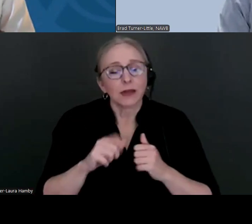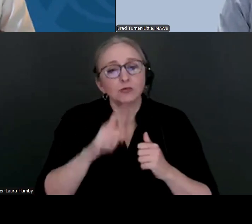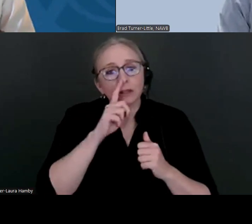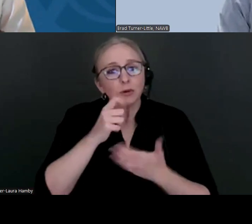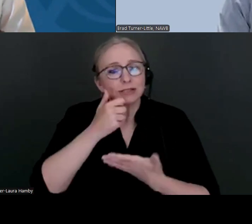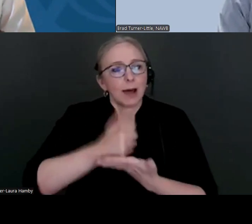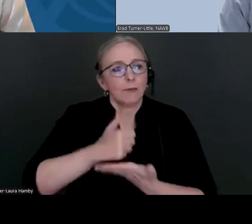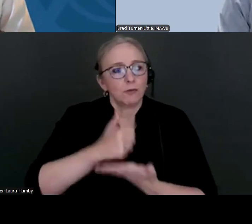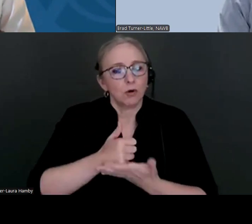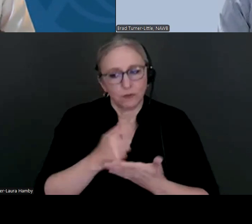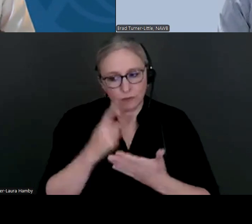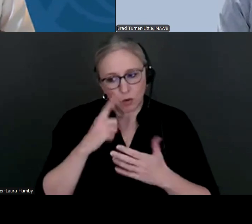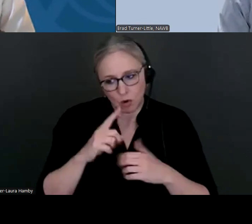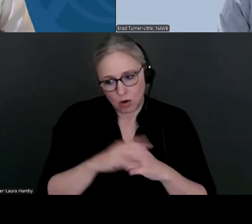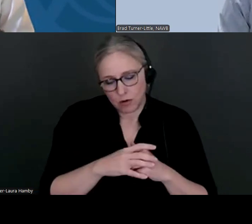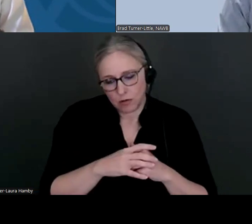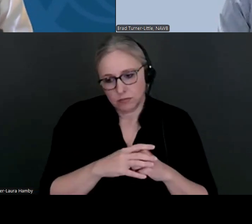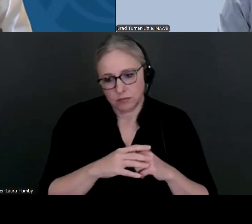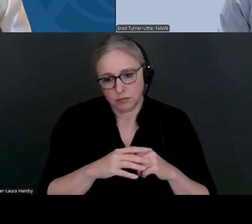helpful for